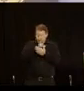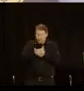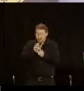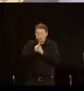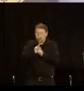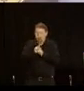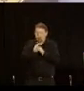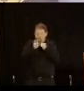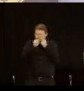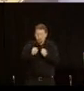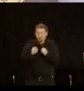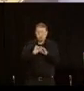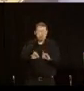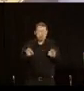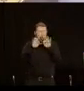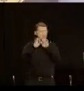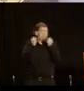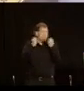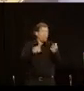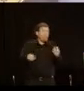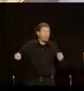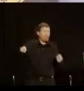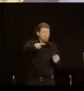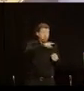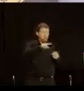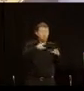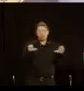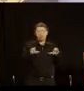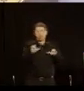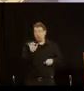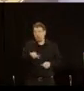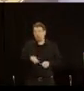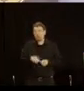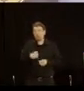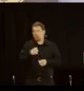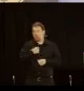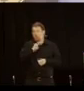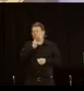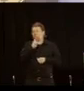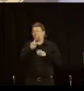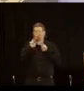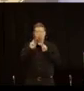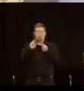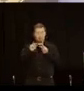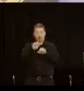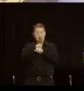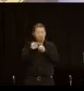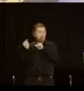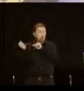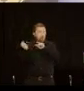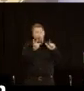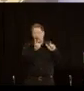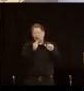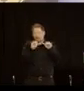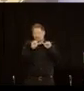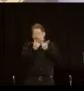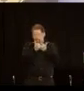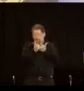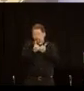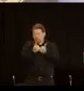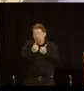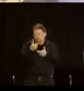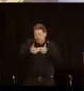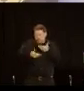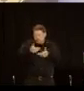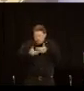you serve in those capacities as well. So I personally look forward to continuing to work with all of our agencies over the coming months and years to